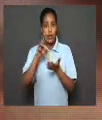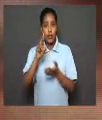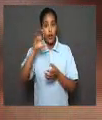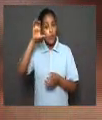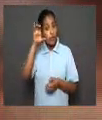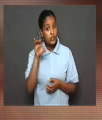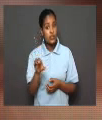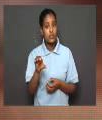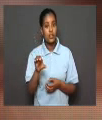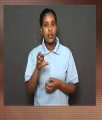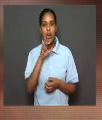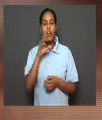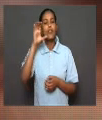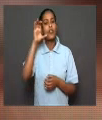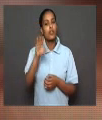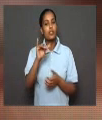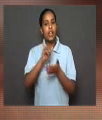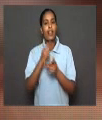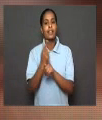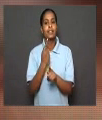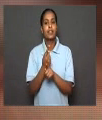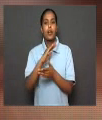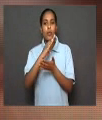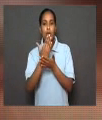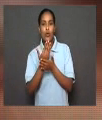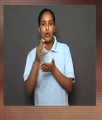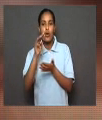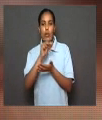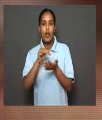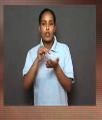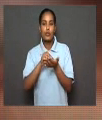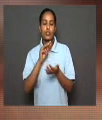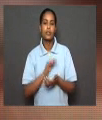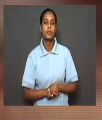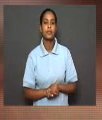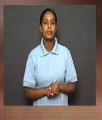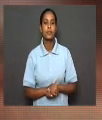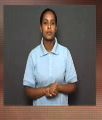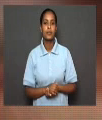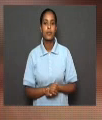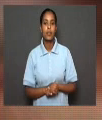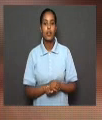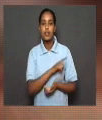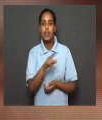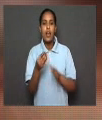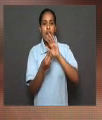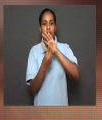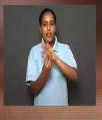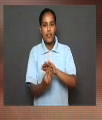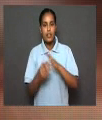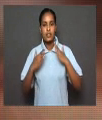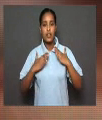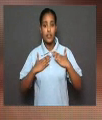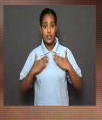Intermolecular forces are forces that exist between molecules. They affect